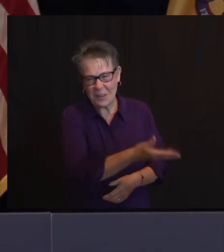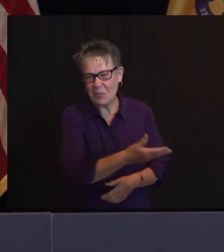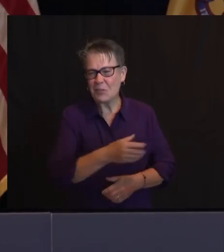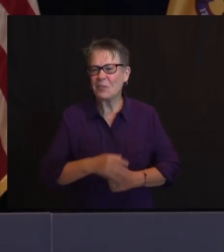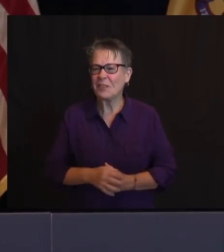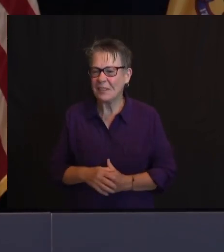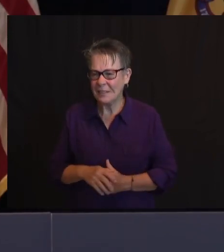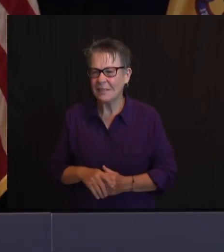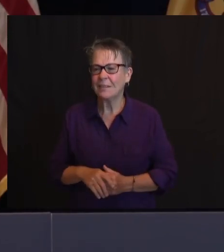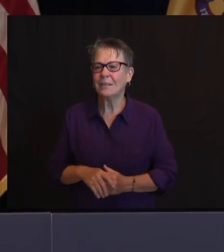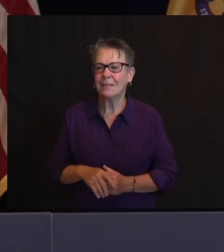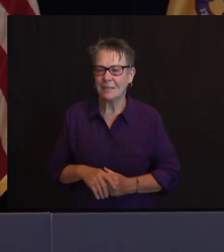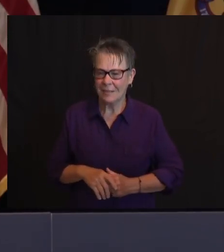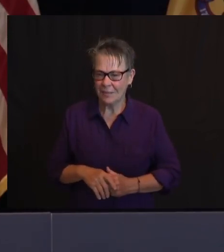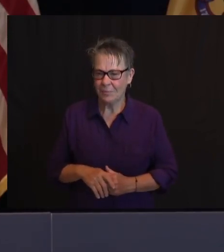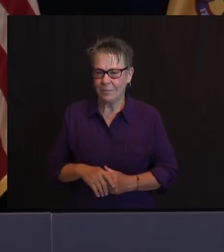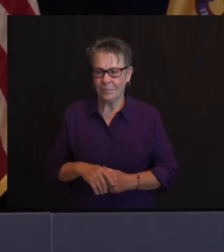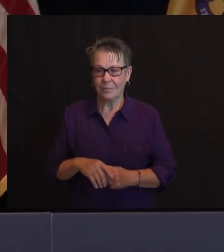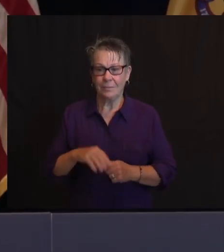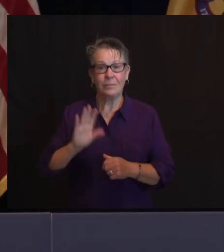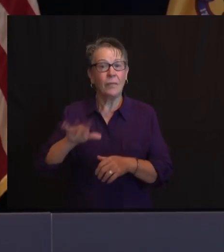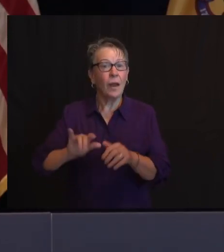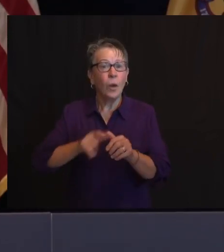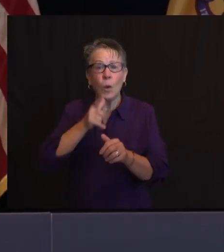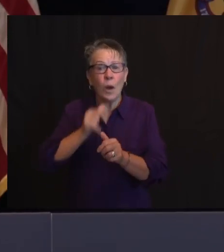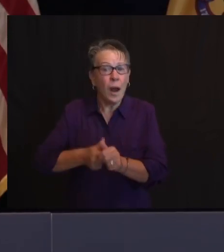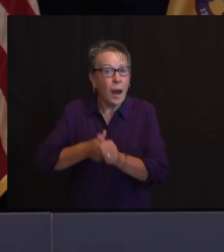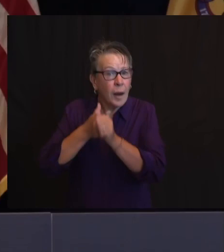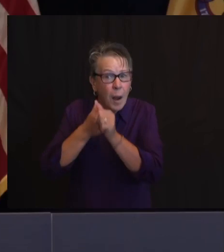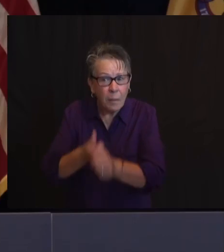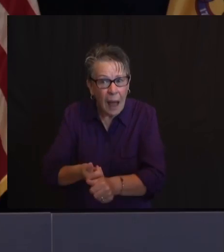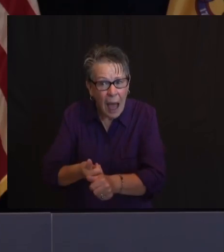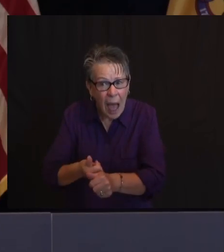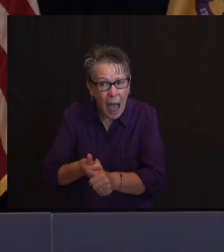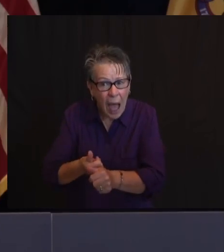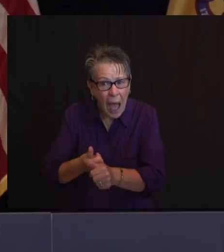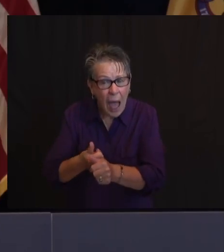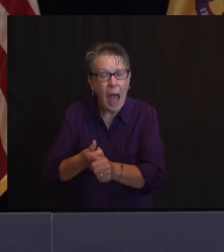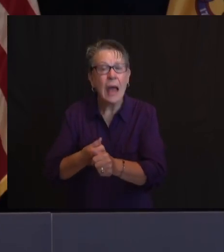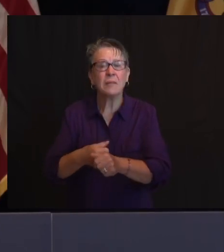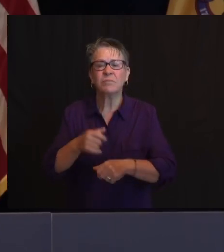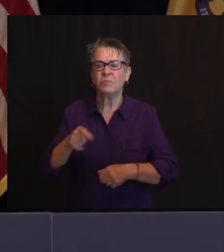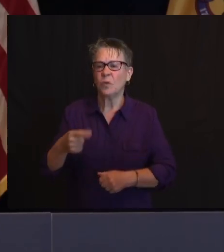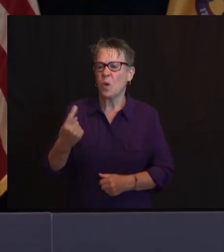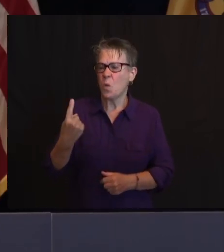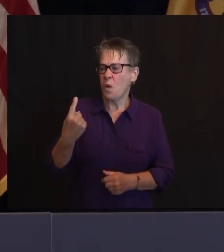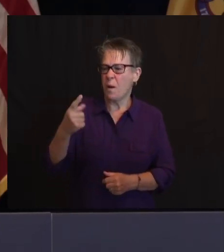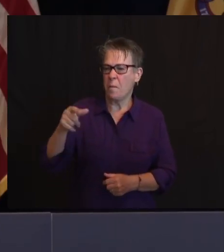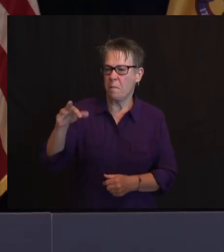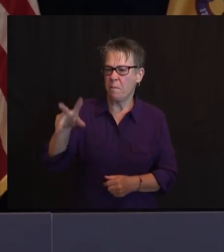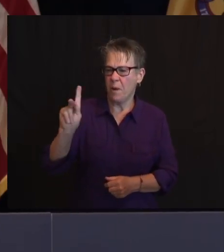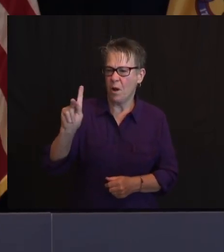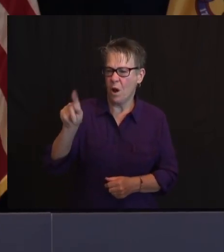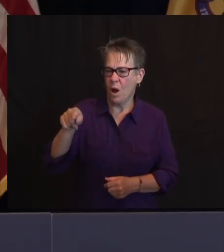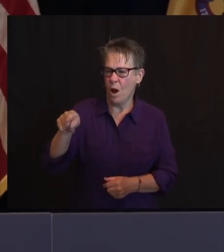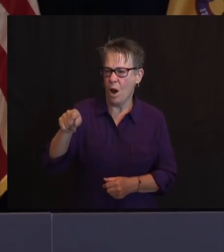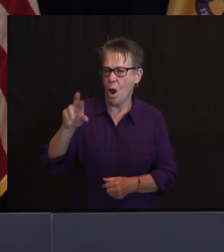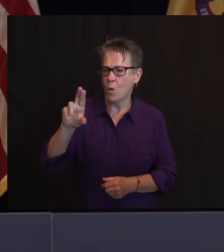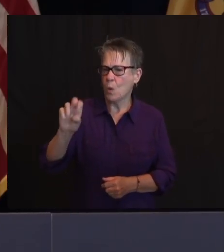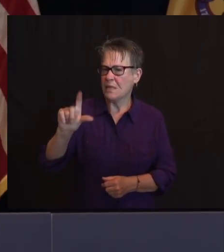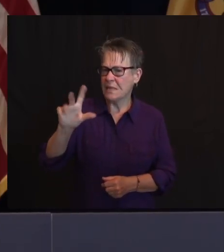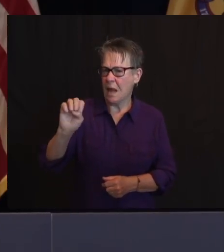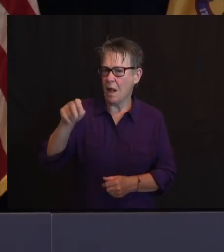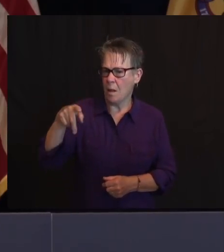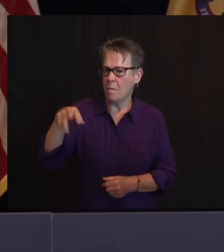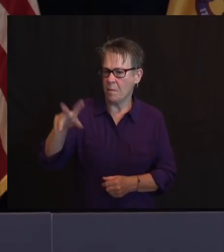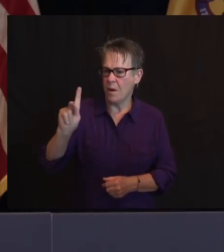Roselle, a report of overcrowding. Police did respond and issue not only the owner but the manager for the EO